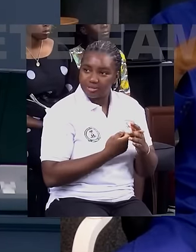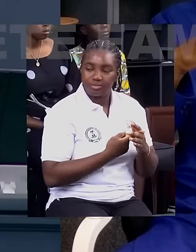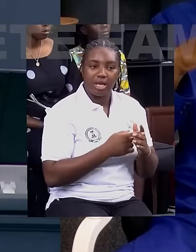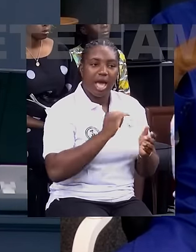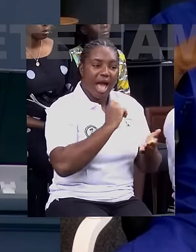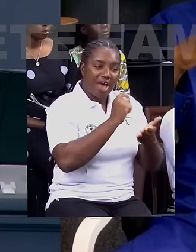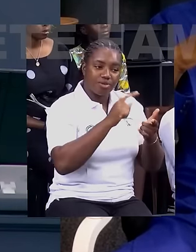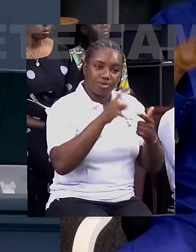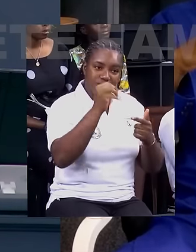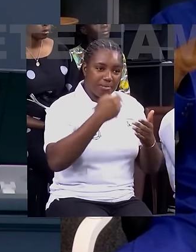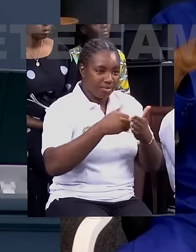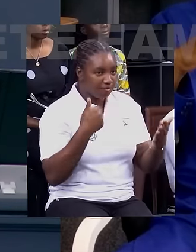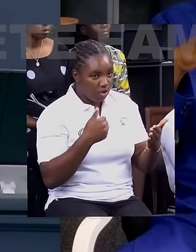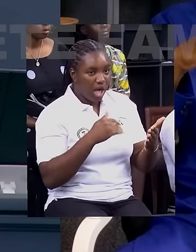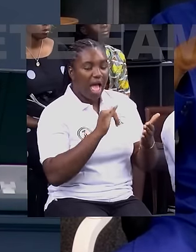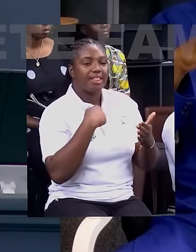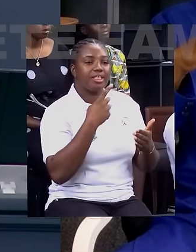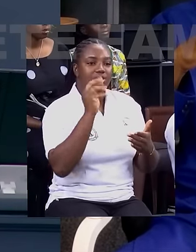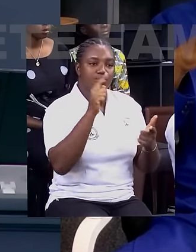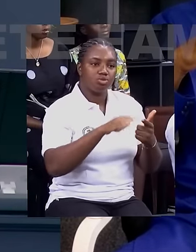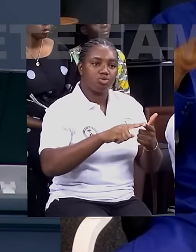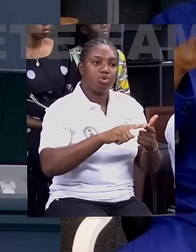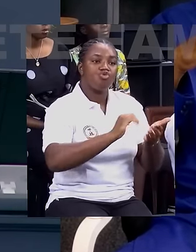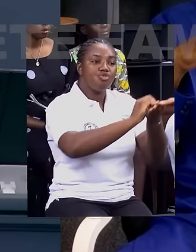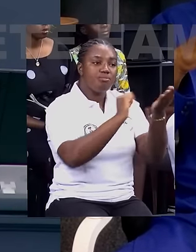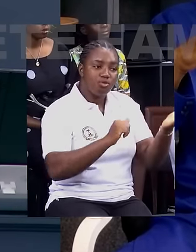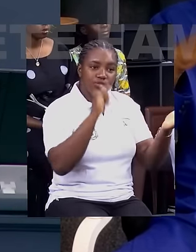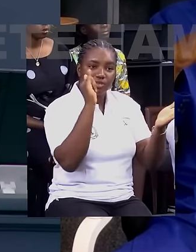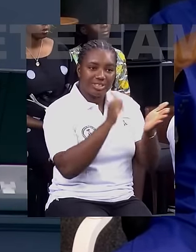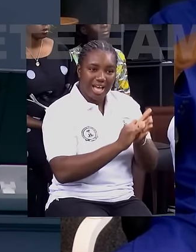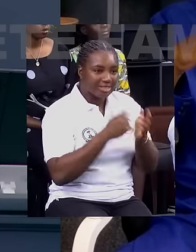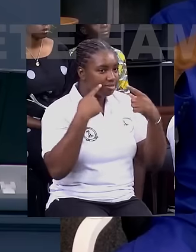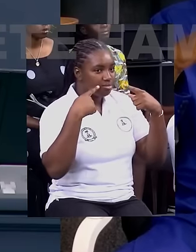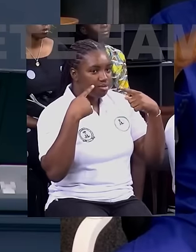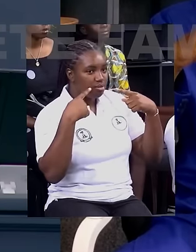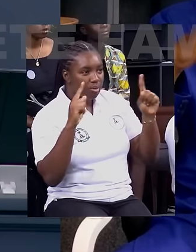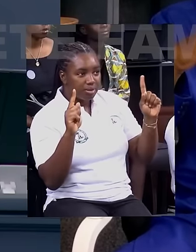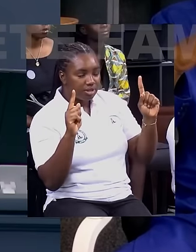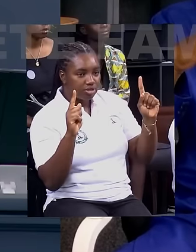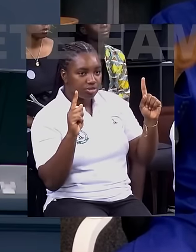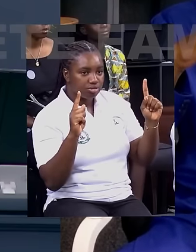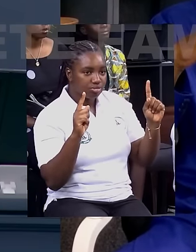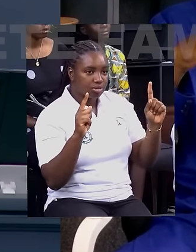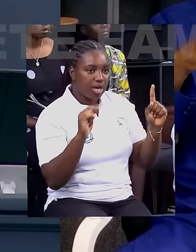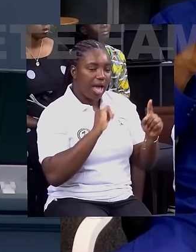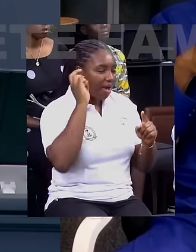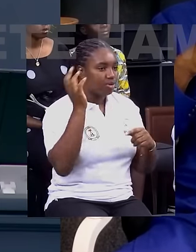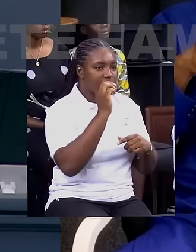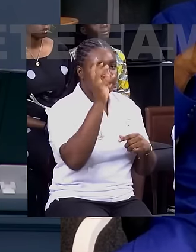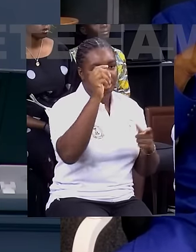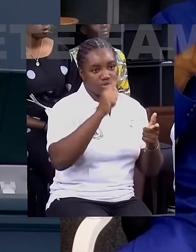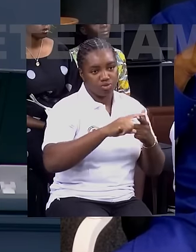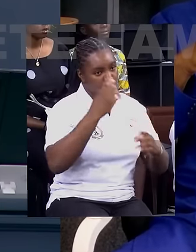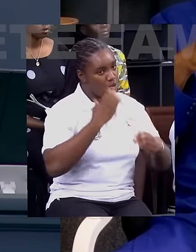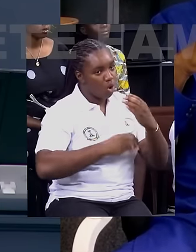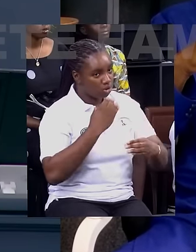wrote to them before. I said, retract your publication. They refused. So I'm taking them to court. I've already filed.